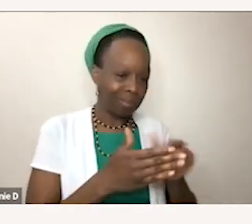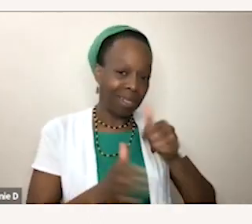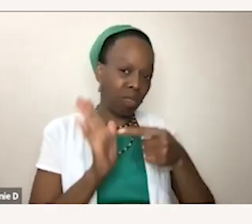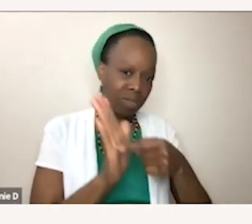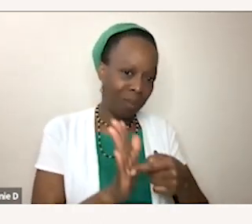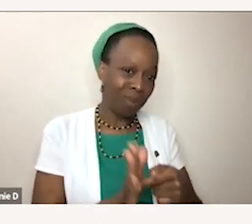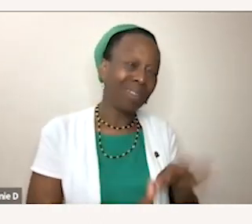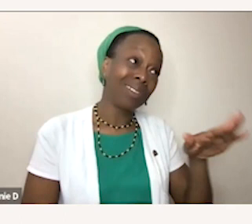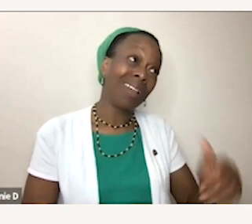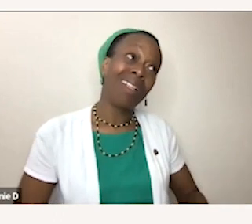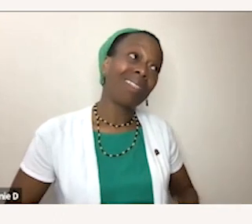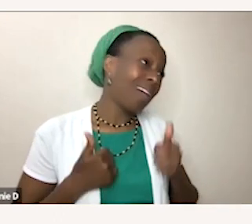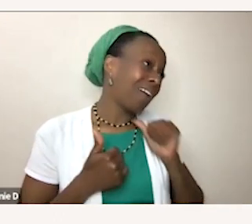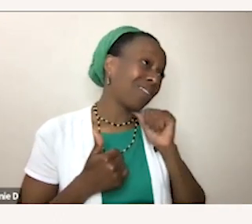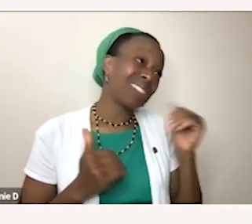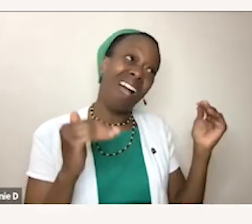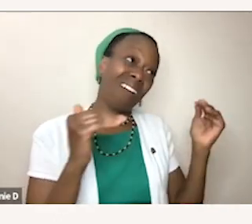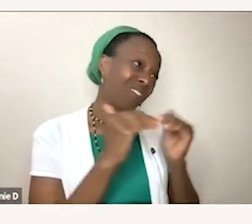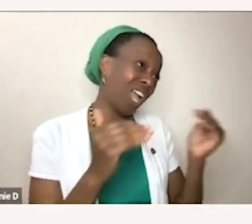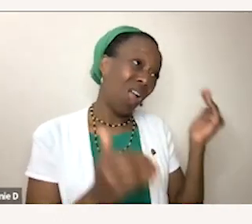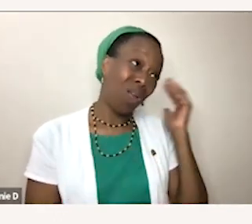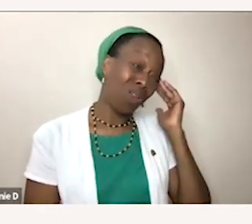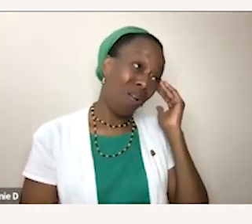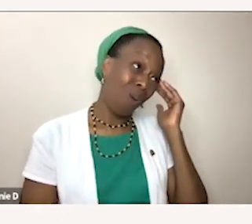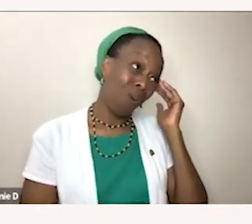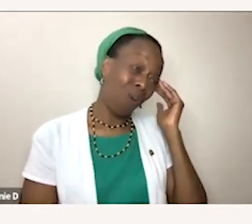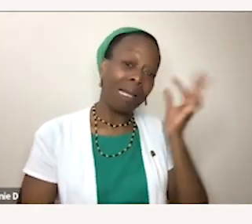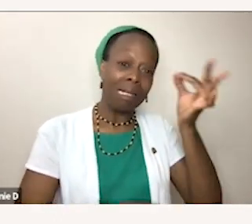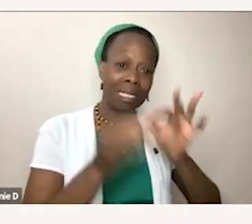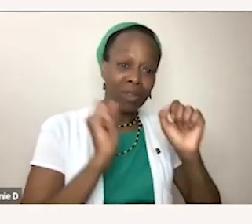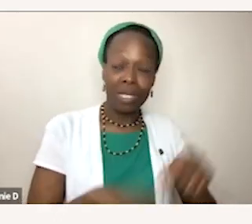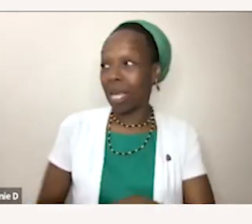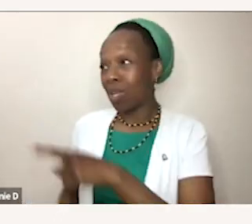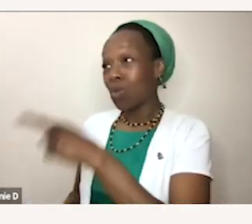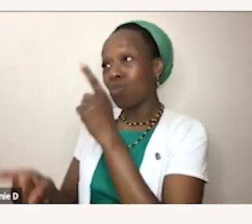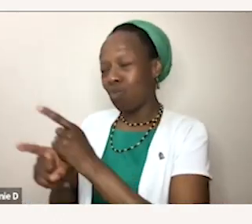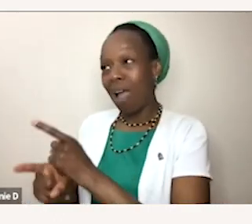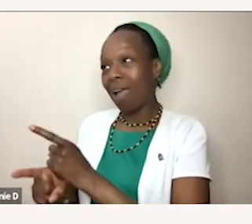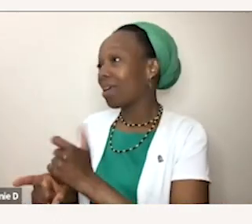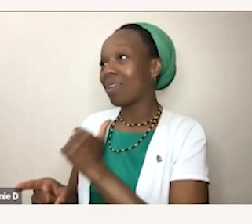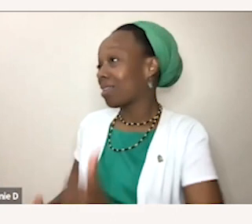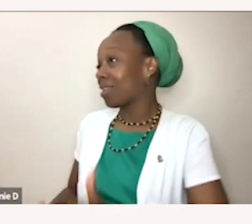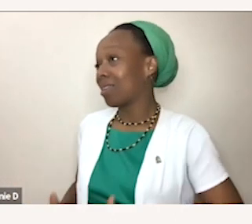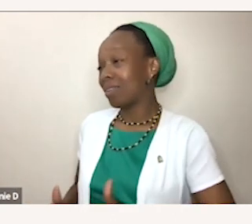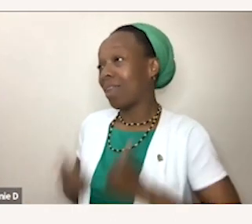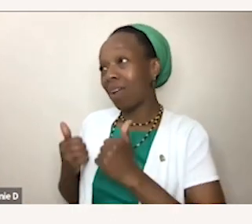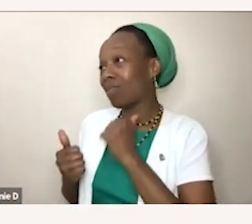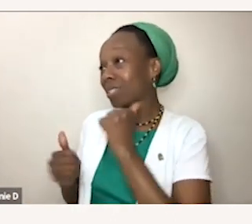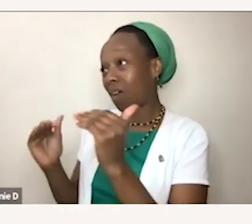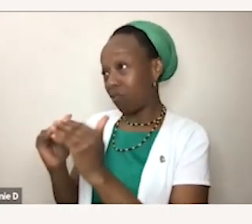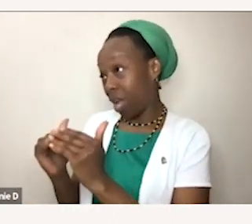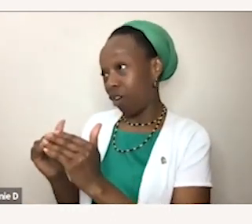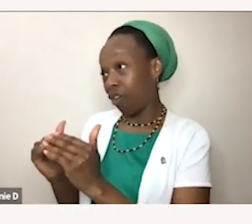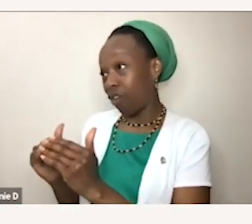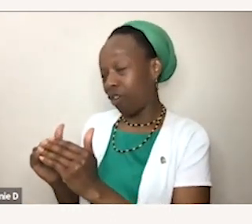Try saying instead, you're right, it isn't fair. And then the other one, you can do anything. And I think we want to make sure that